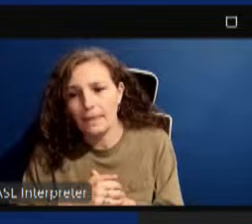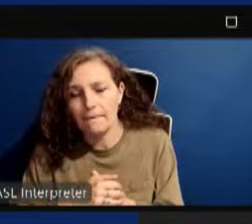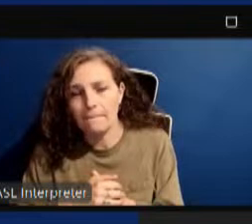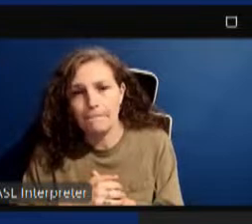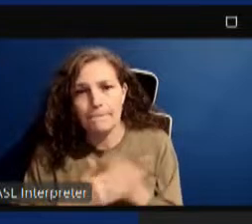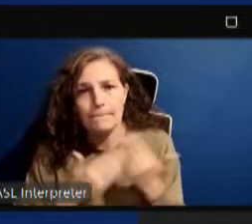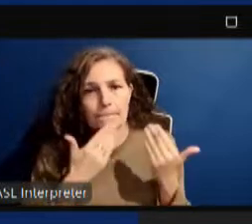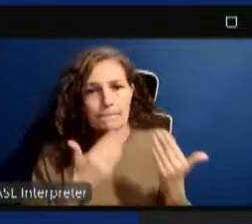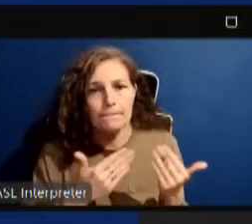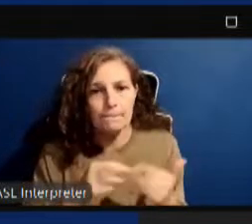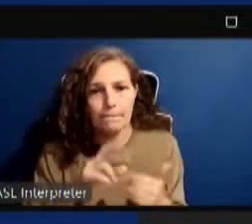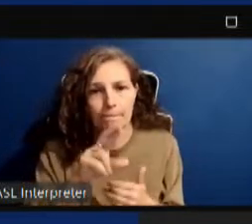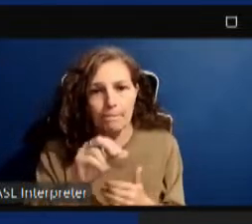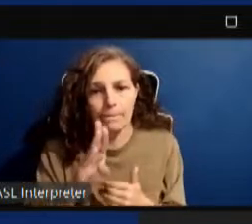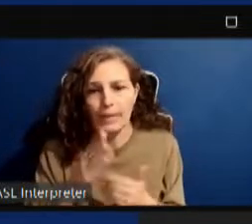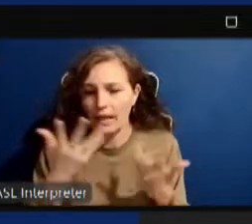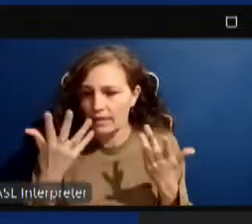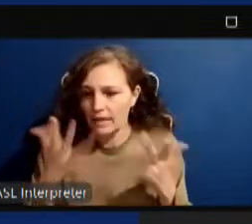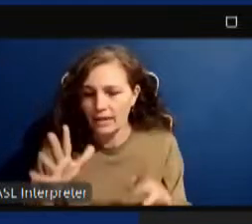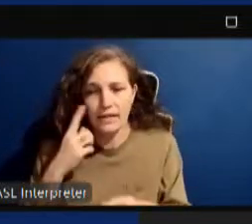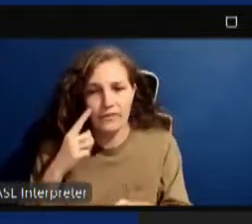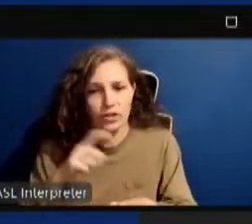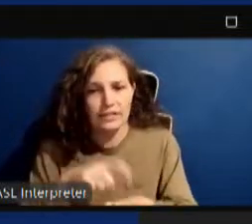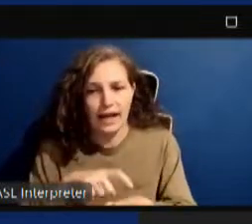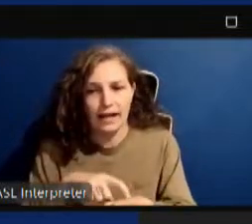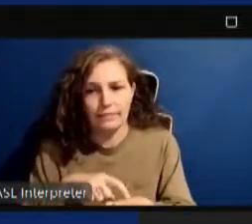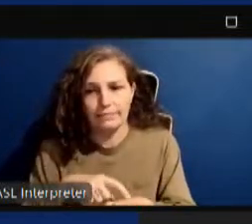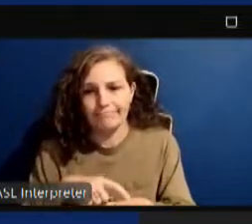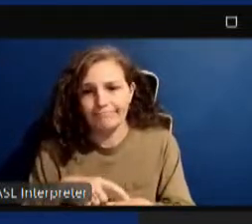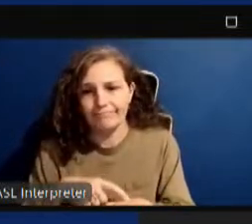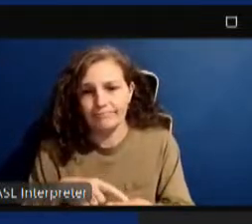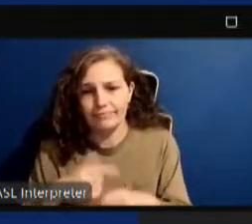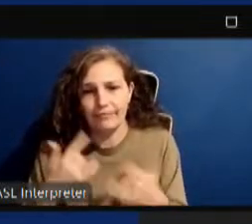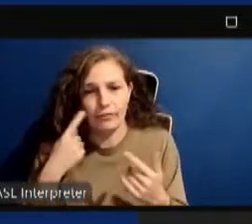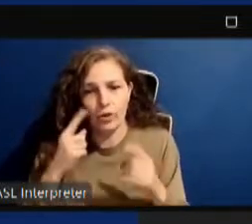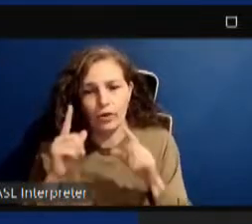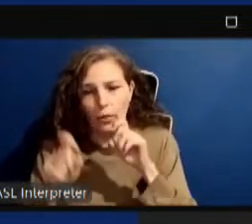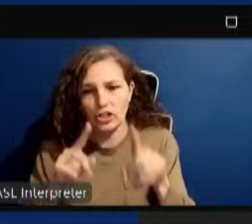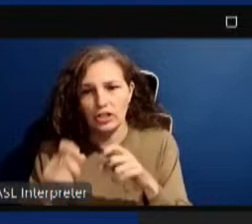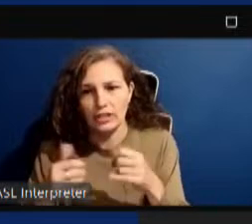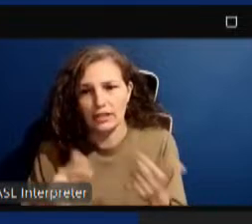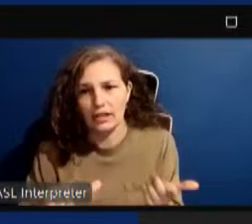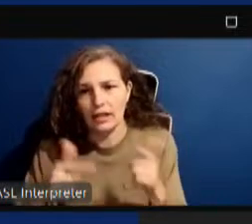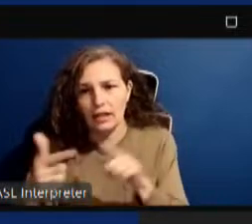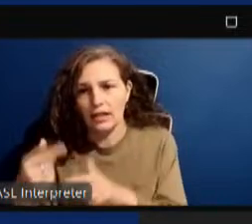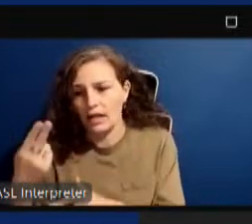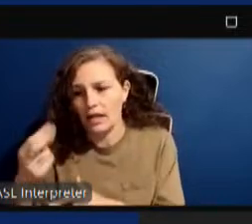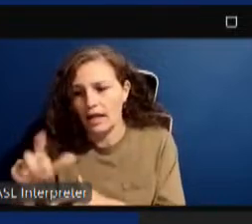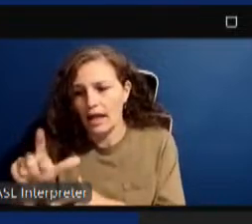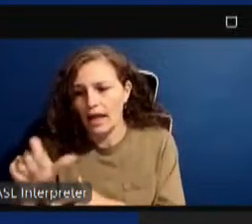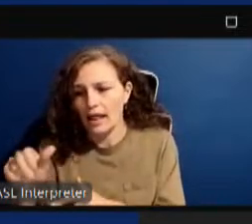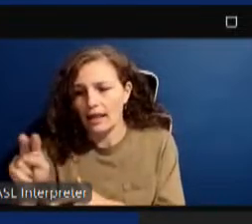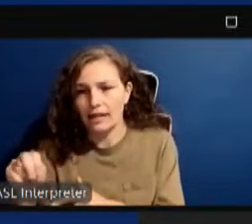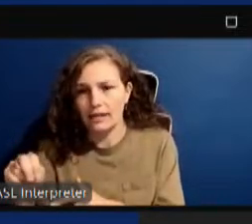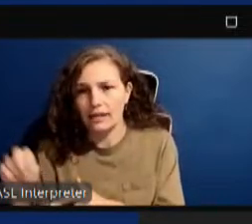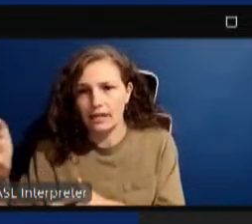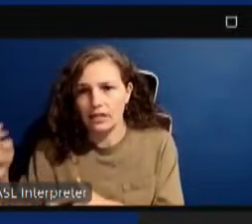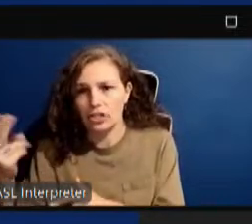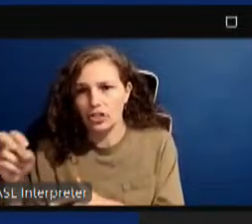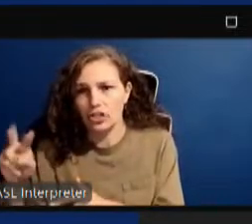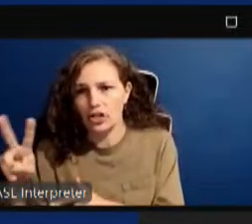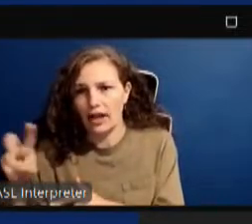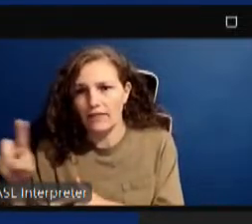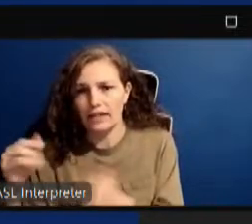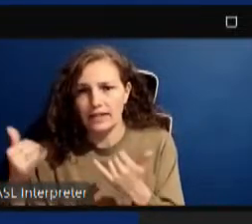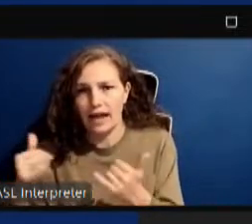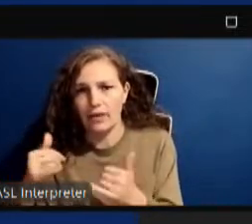Thank you, Rob. That concludes all the time we have for questions today. I'll turn it back over to Helen Chavez, Communications Director for Supervisor